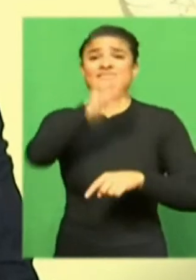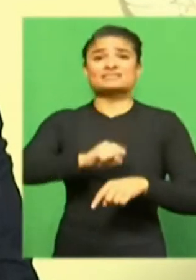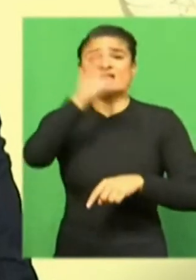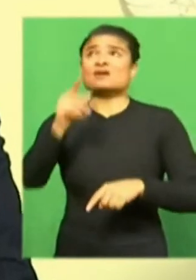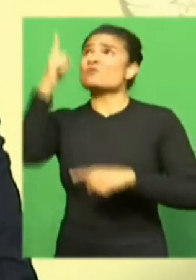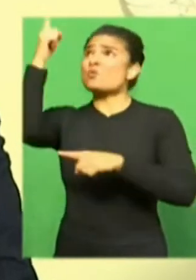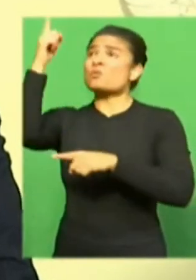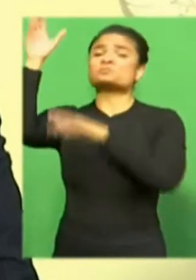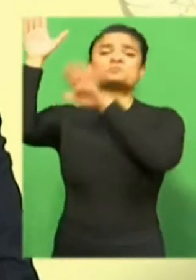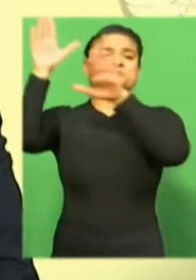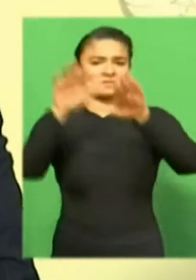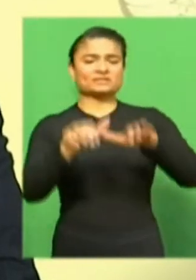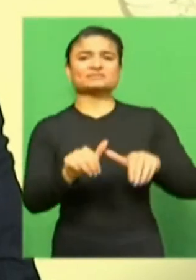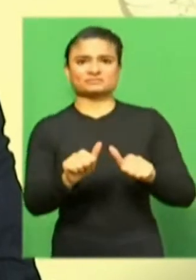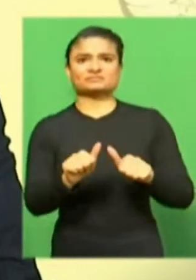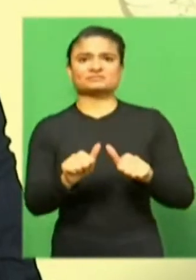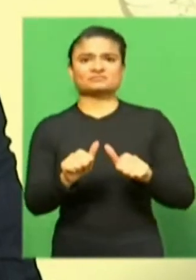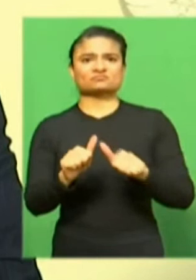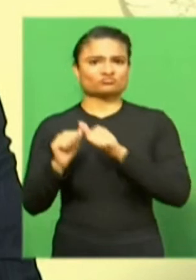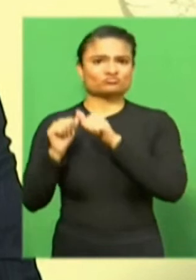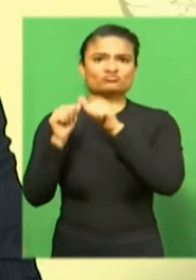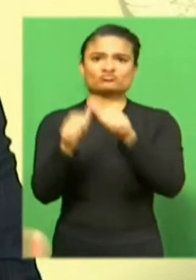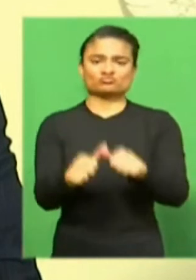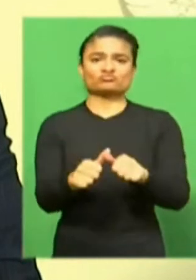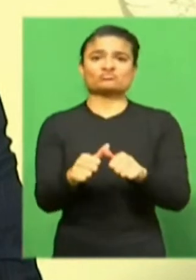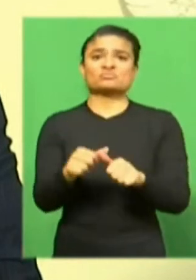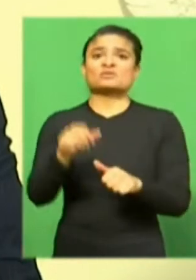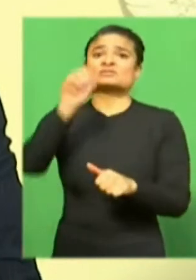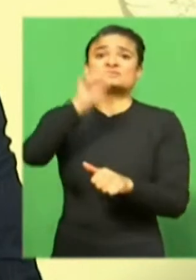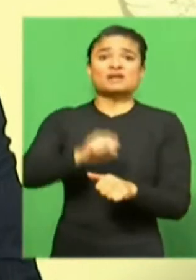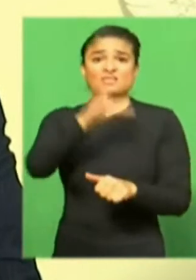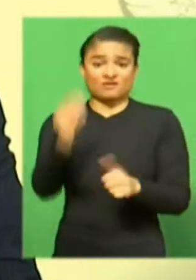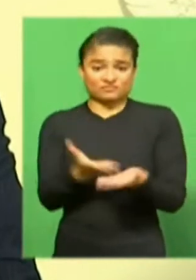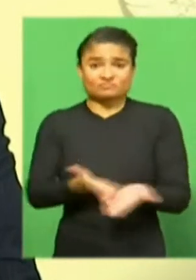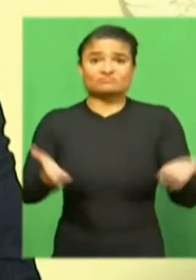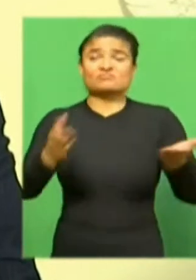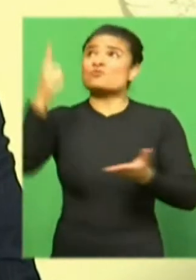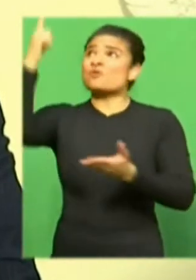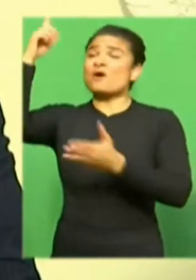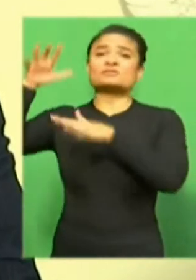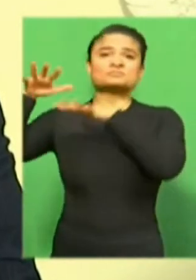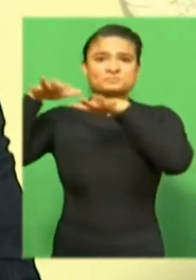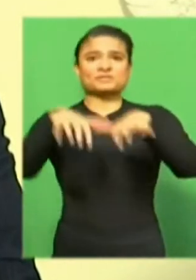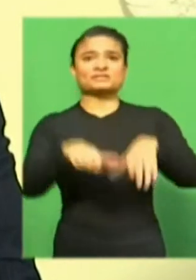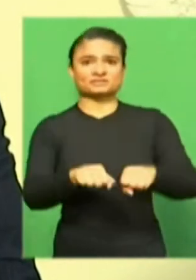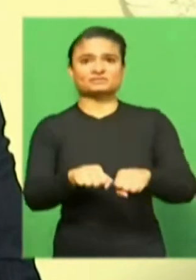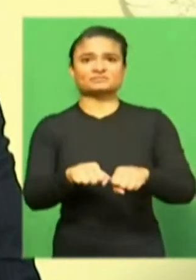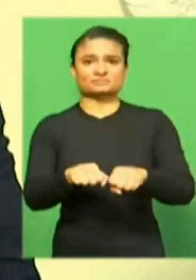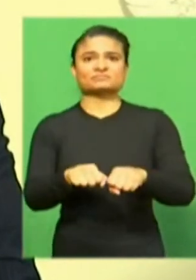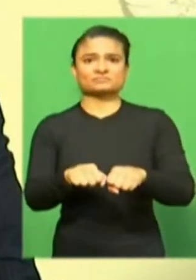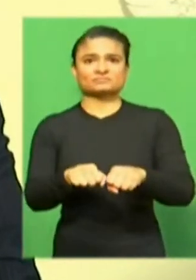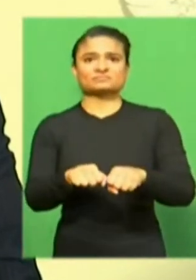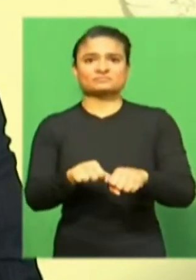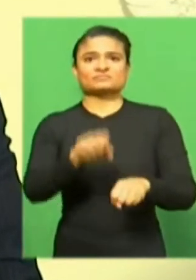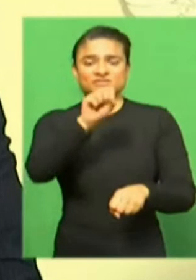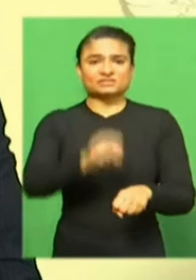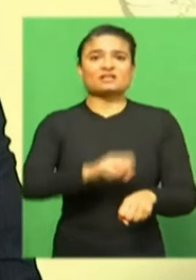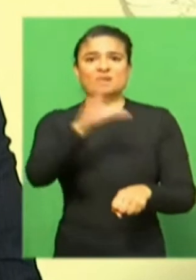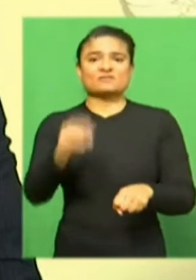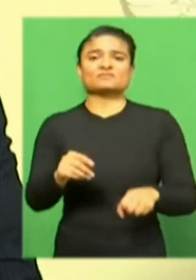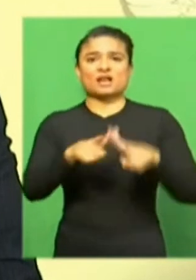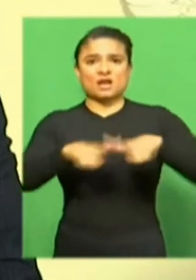boloka setjhaba sa heso. God seën Suid-Afrika. God bless South Africa.